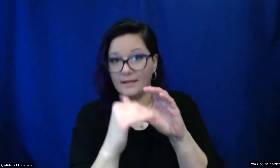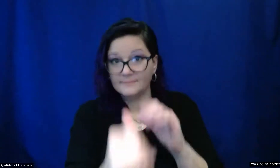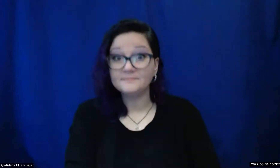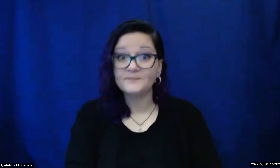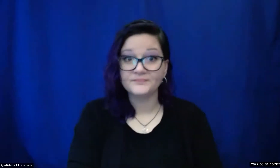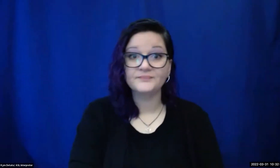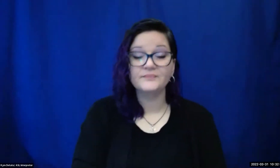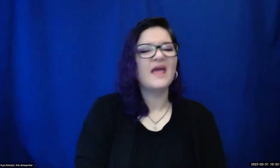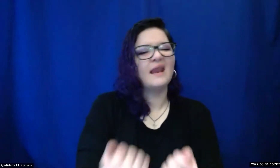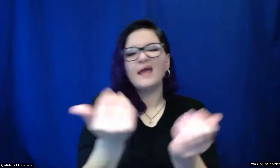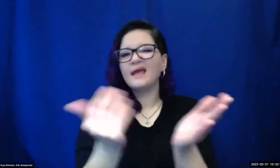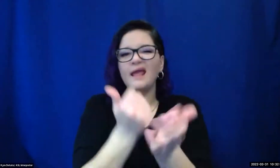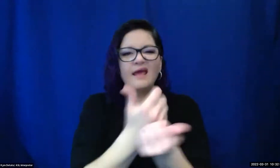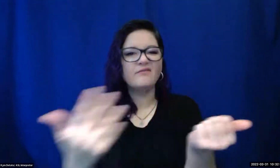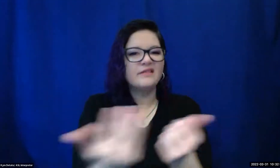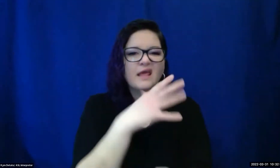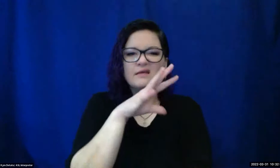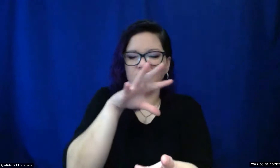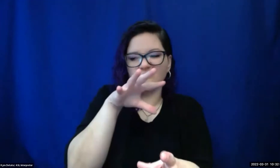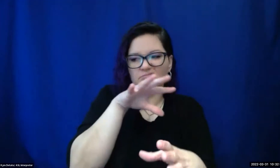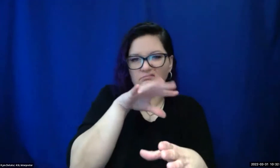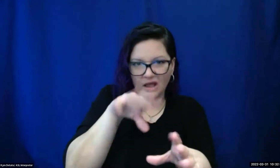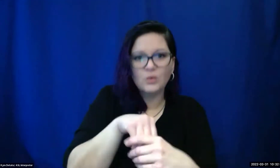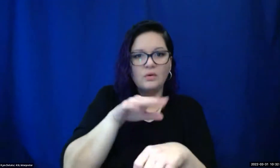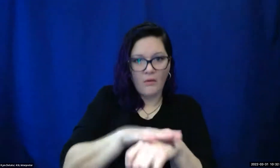All those details are available in the application form.